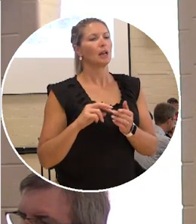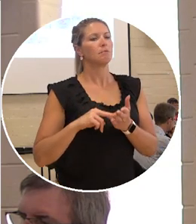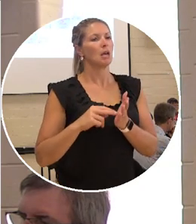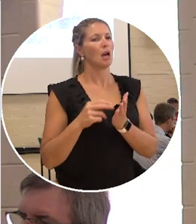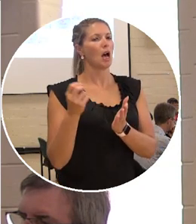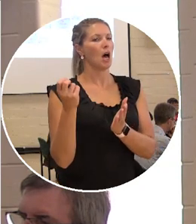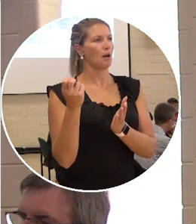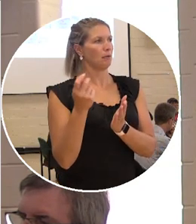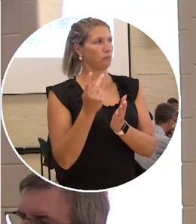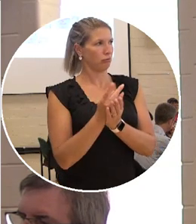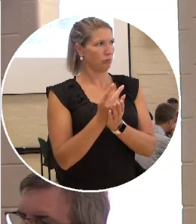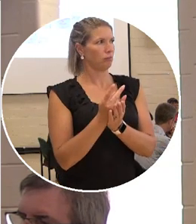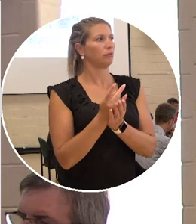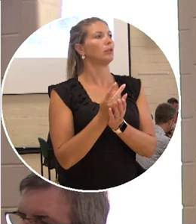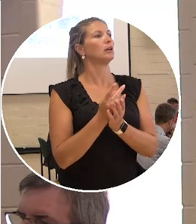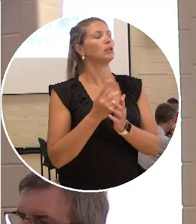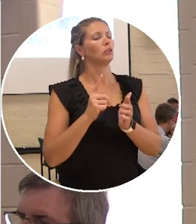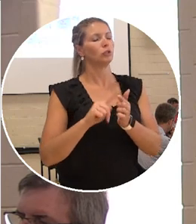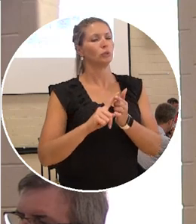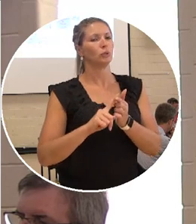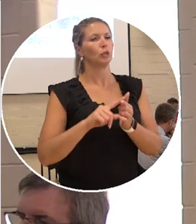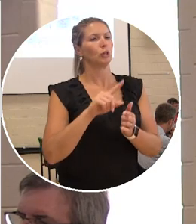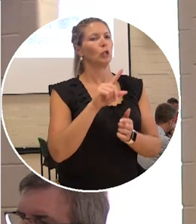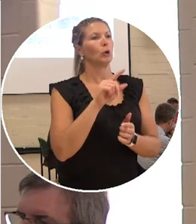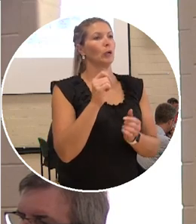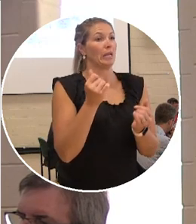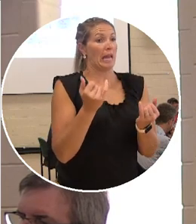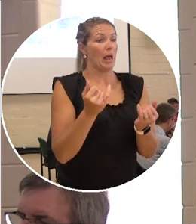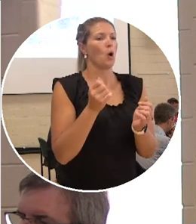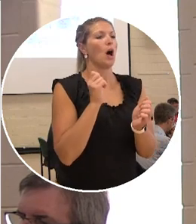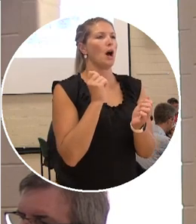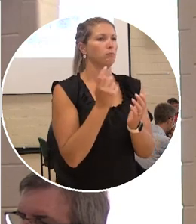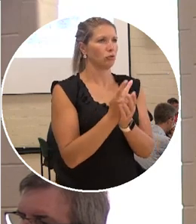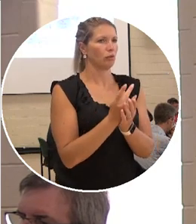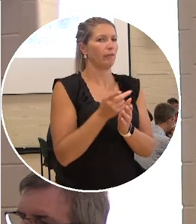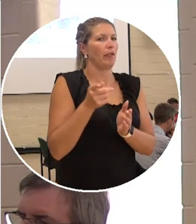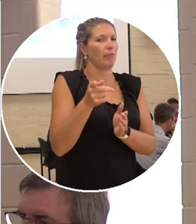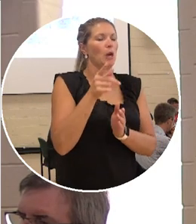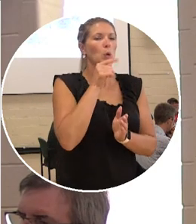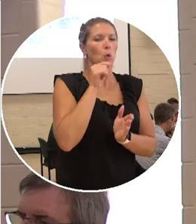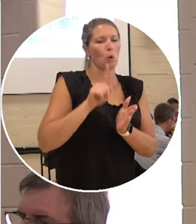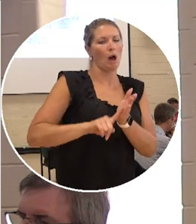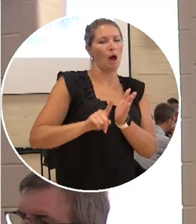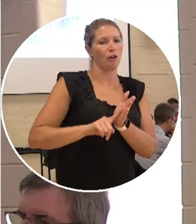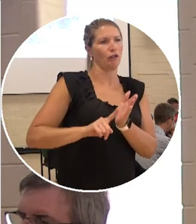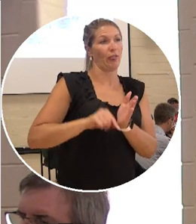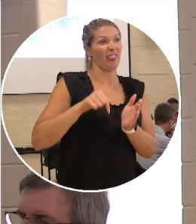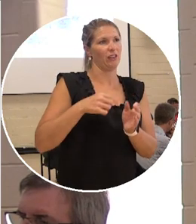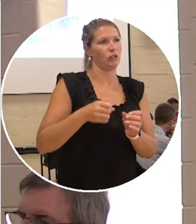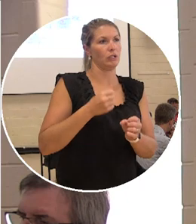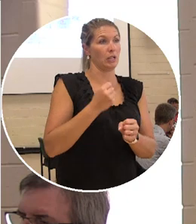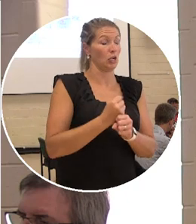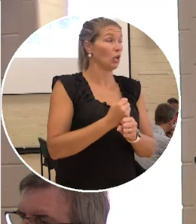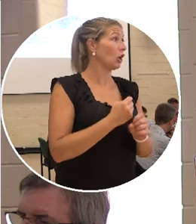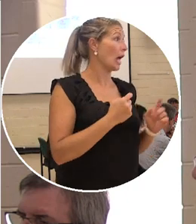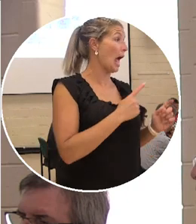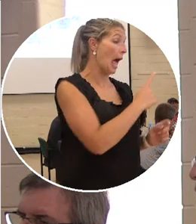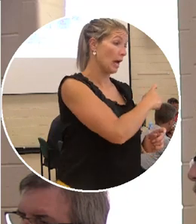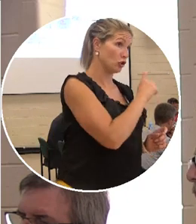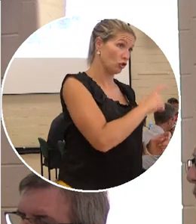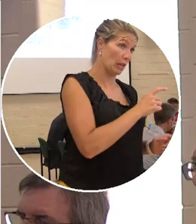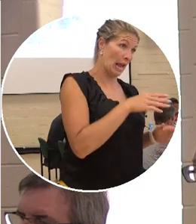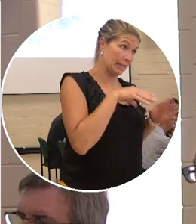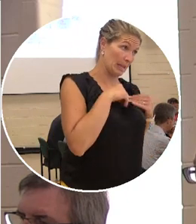Operations Committee report of July 9th, 2019 as presented. Am I going to move the motion that we accept